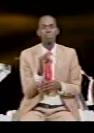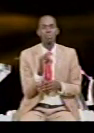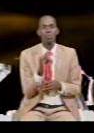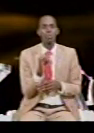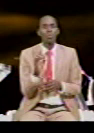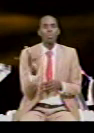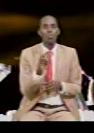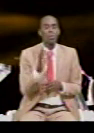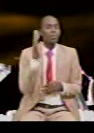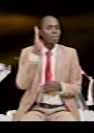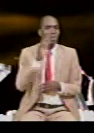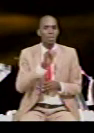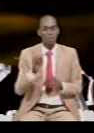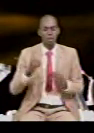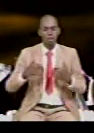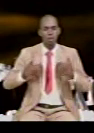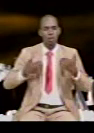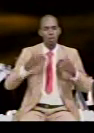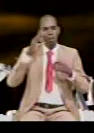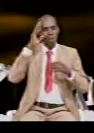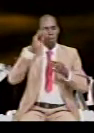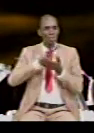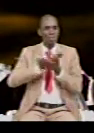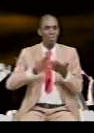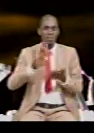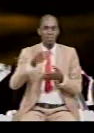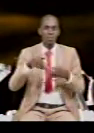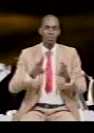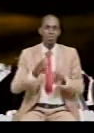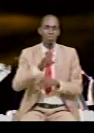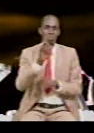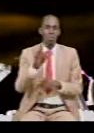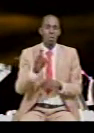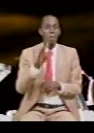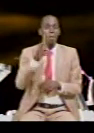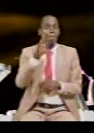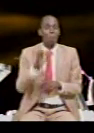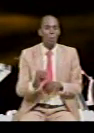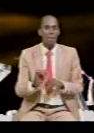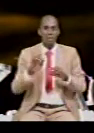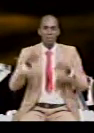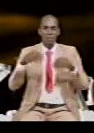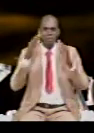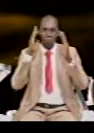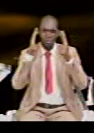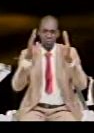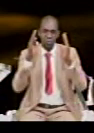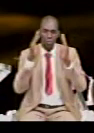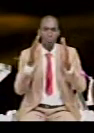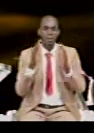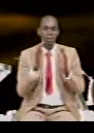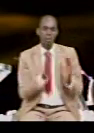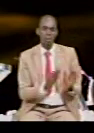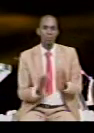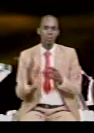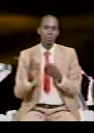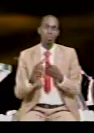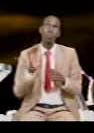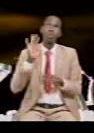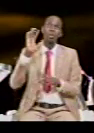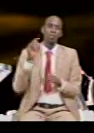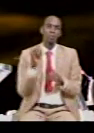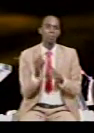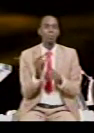wherewithal shall a young man cleanse his way? By taking heed thereto according to thy